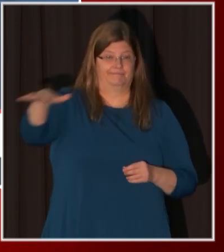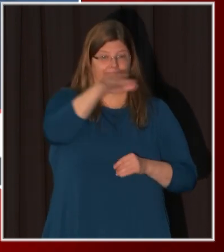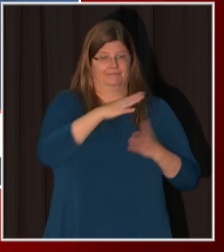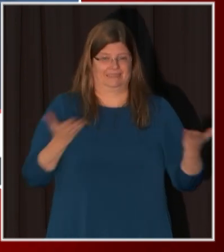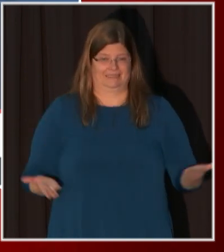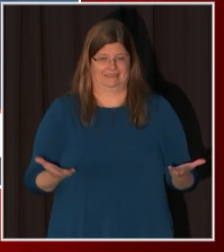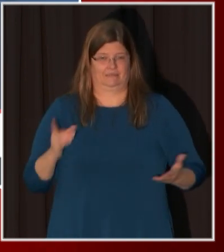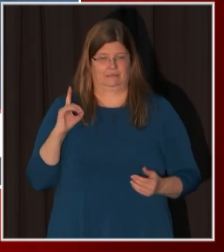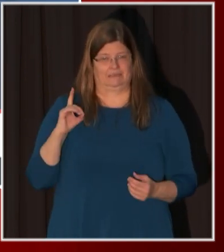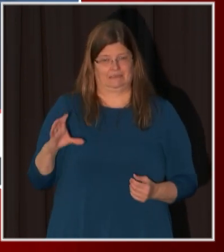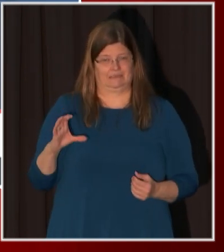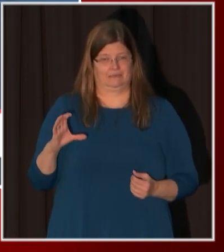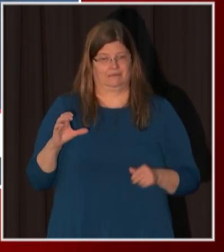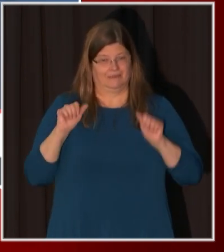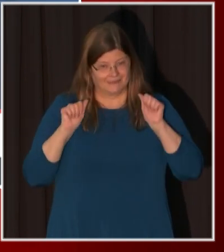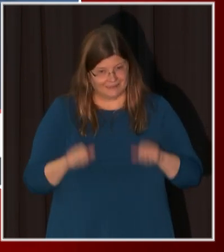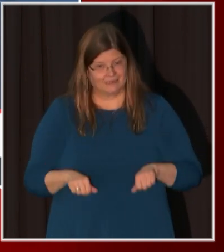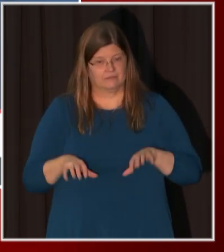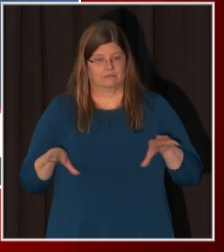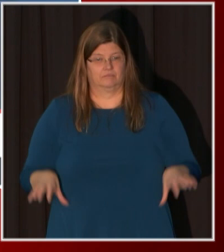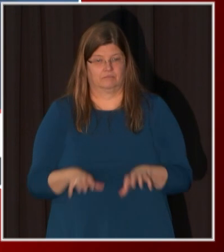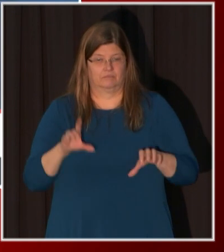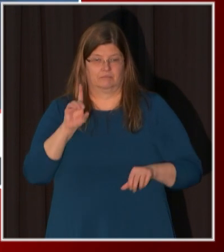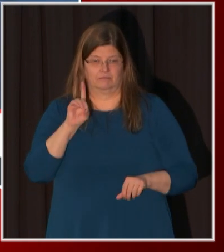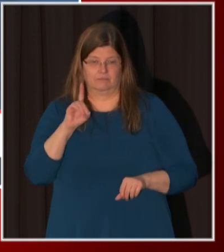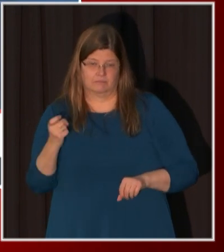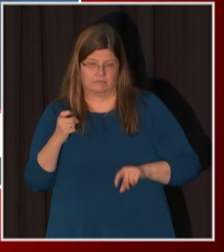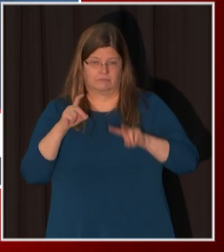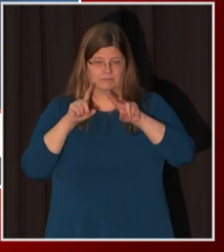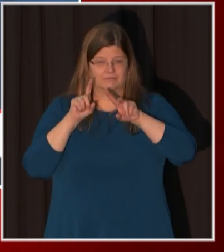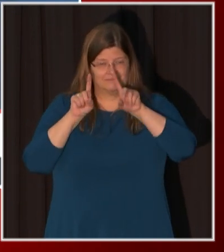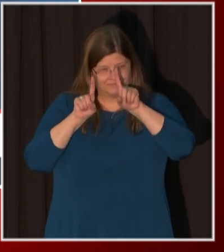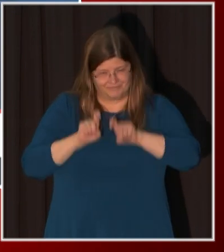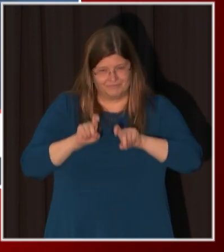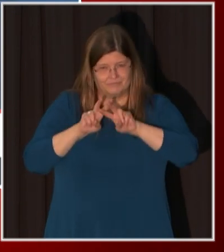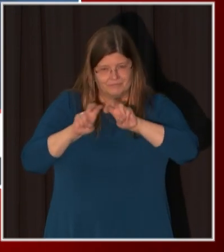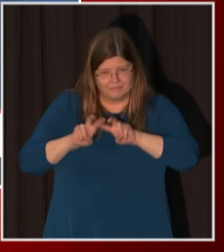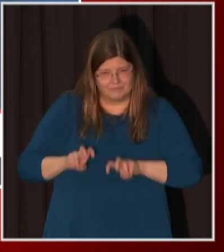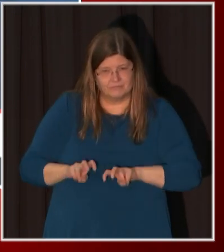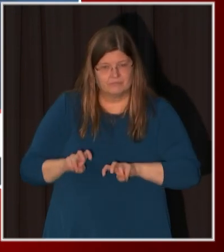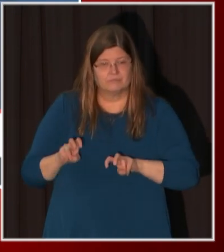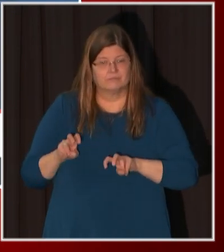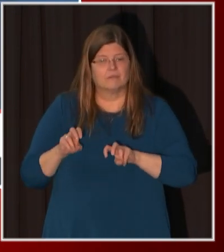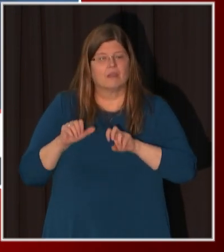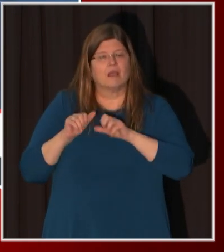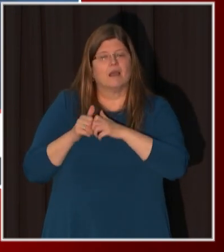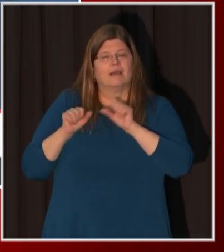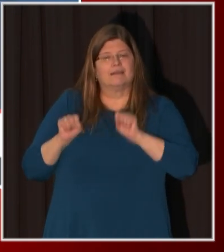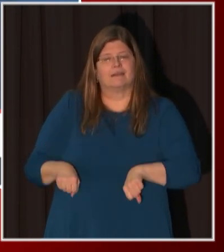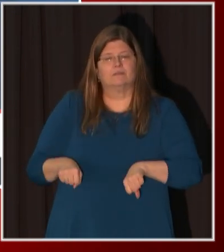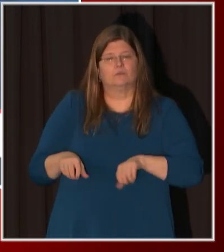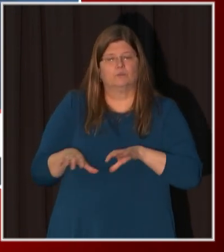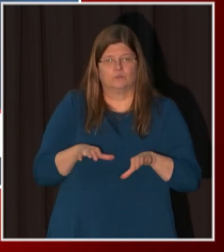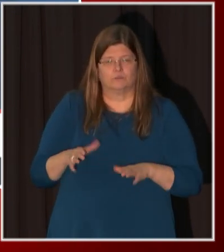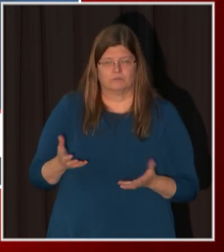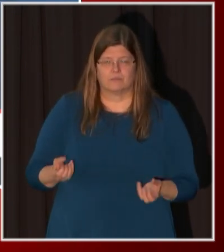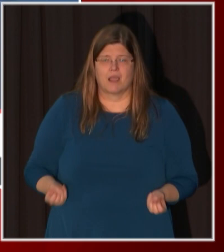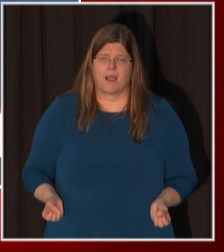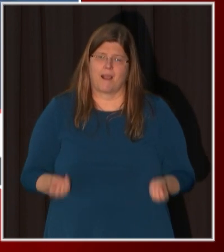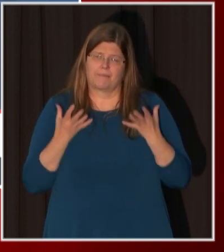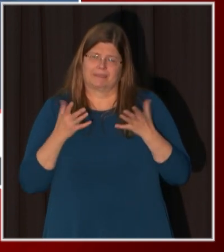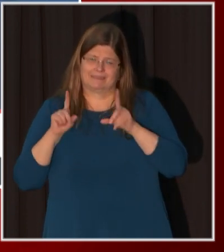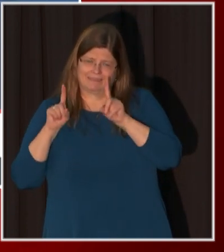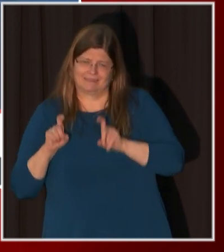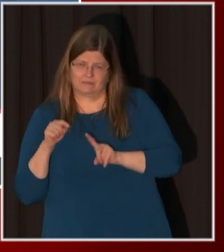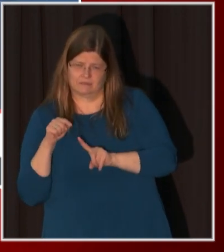testing, that capacity versus how much of that capacity is being used, and